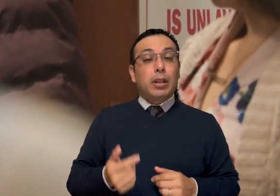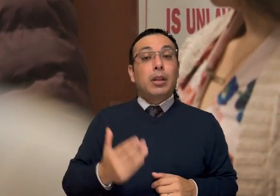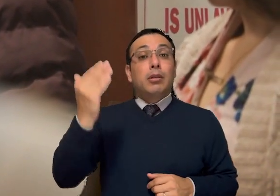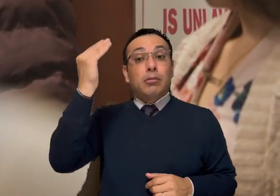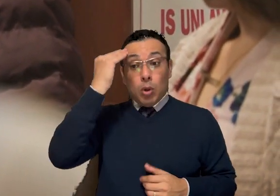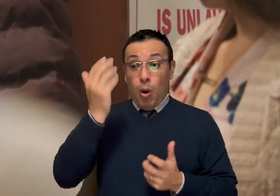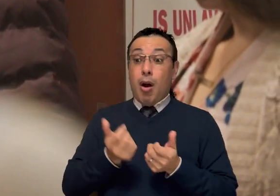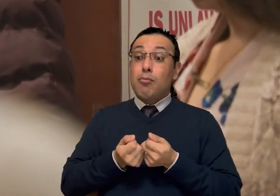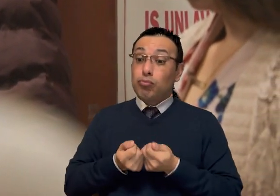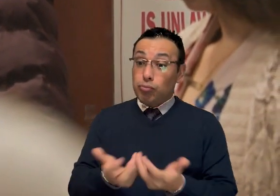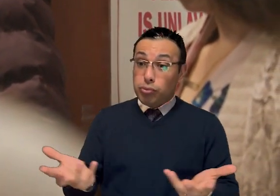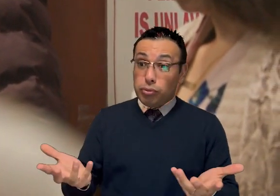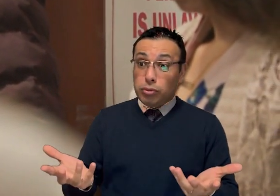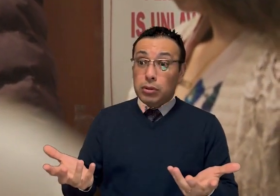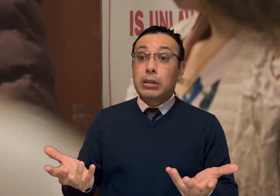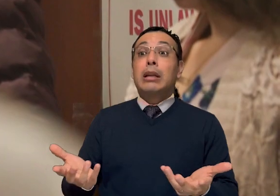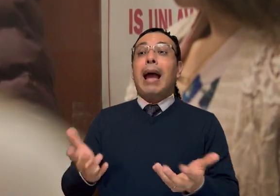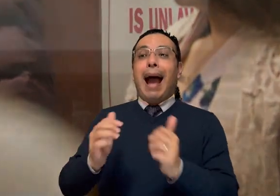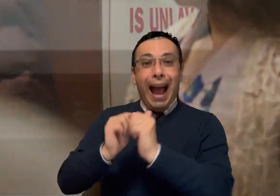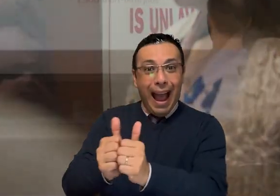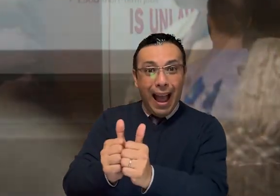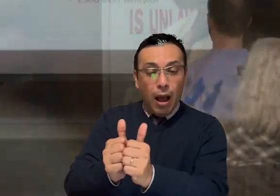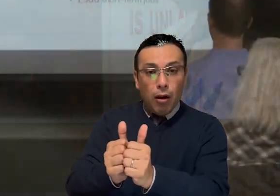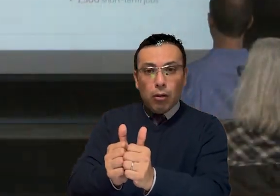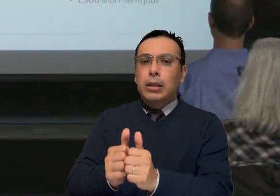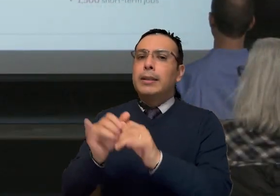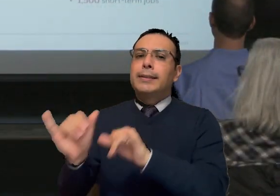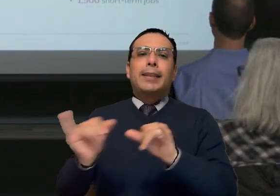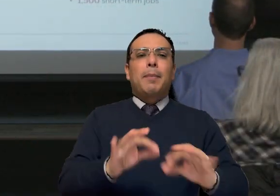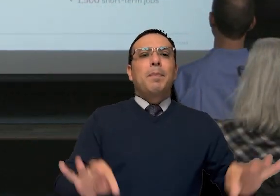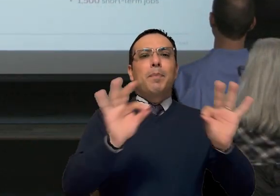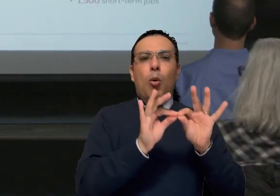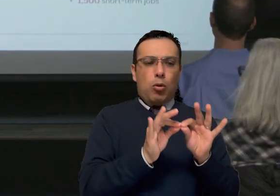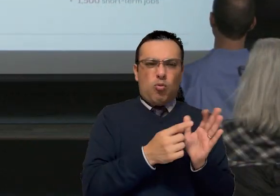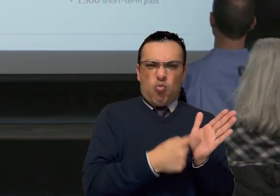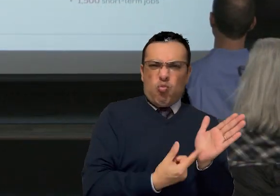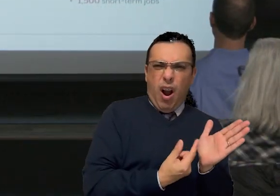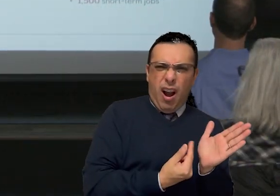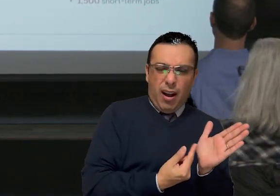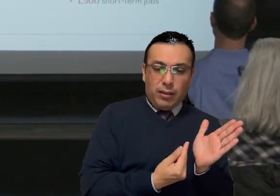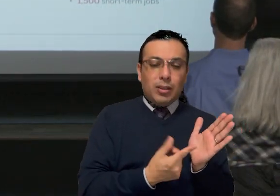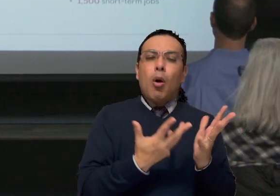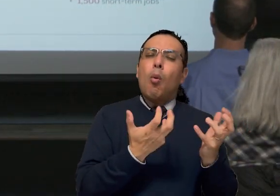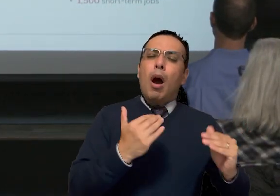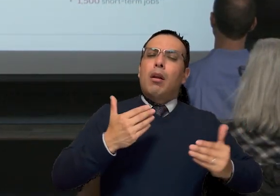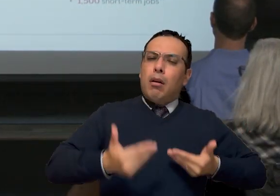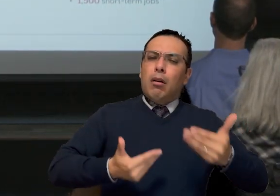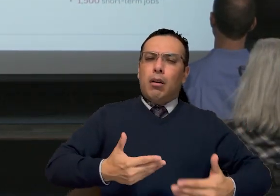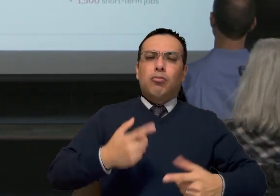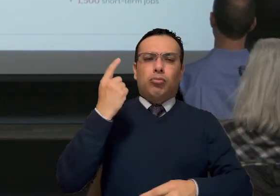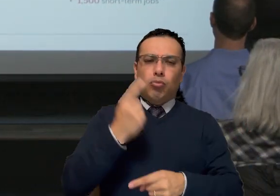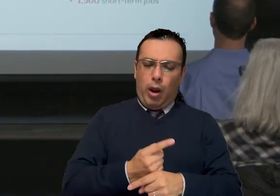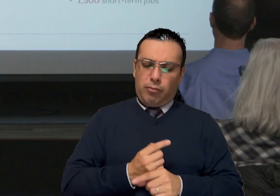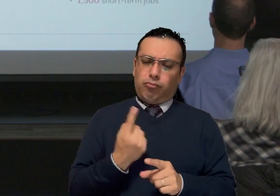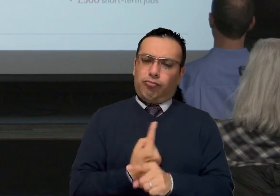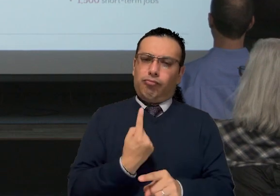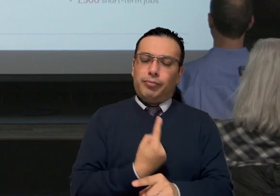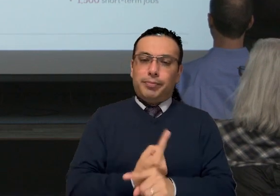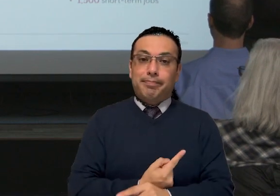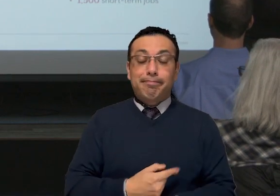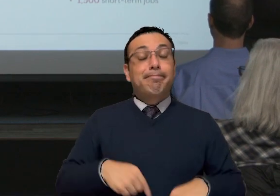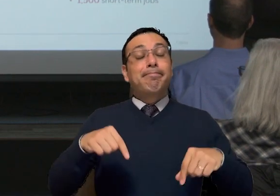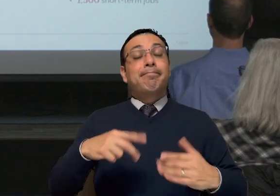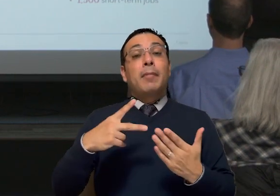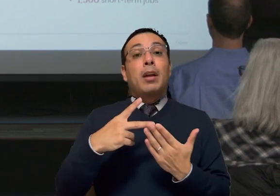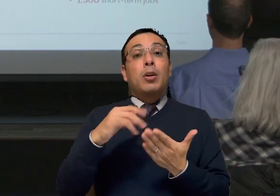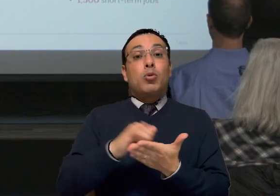is just as important as what we deliver. So we know that every step of the way we have to do it the right way. So let's talk specifically about our projects in New